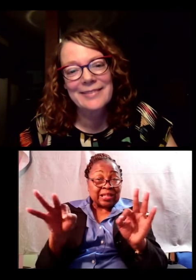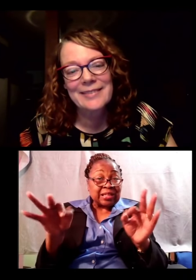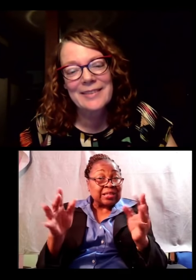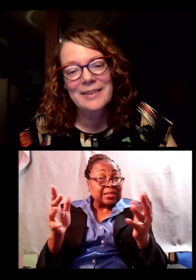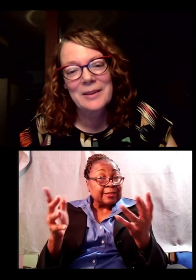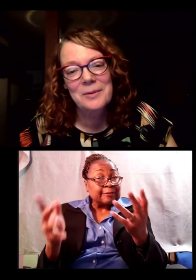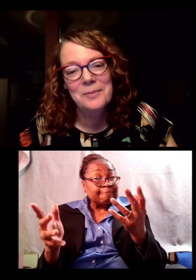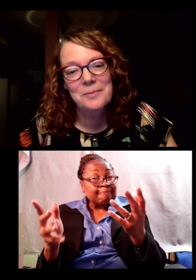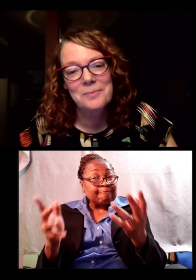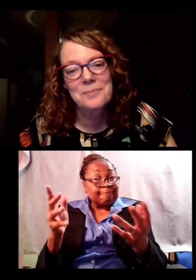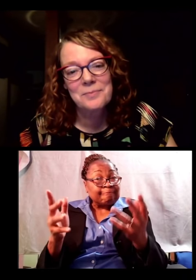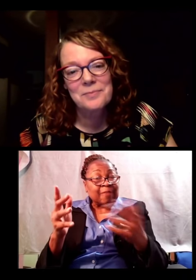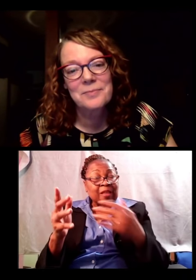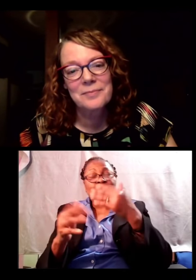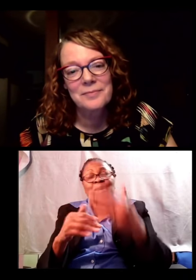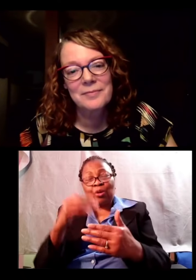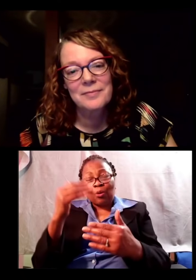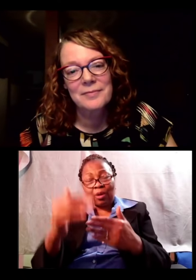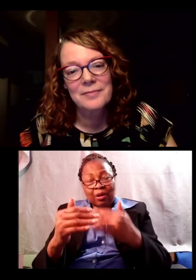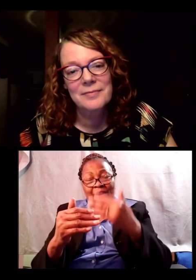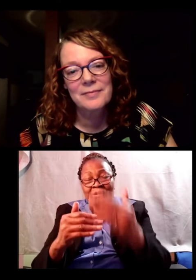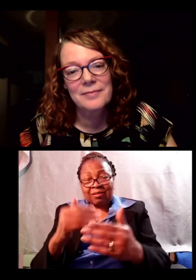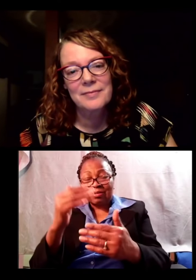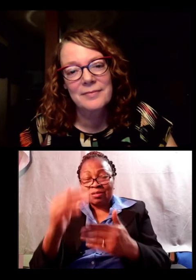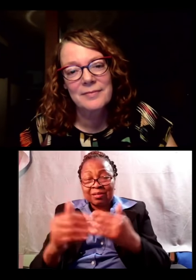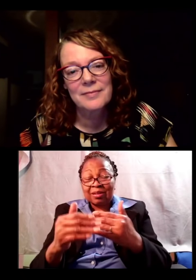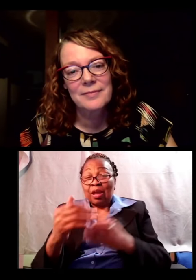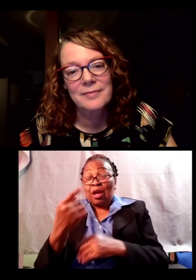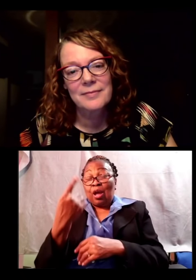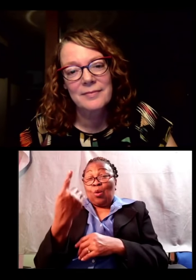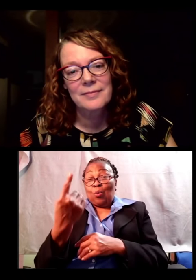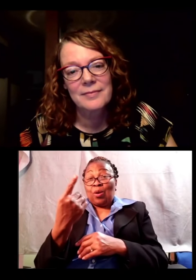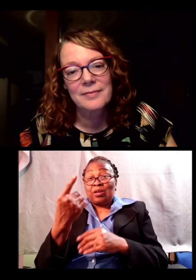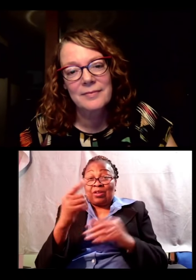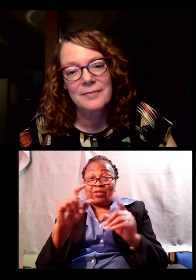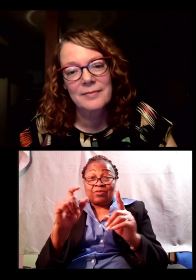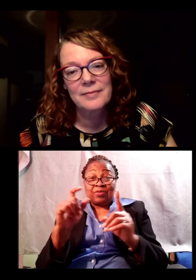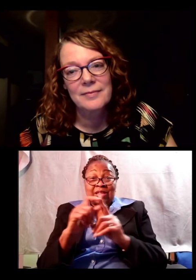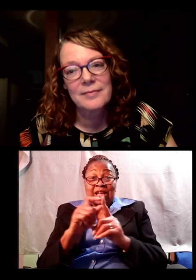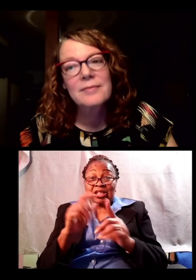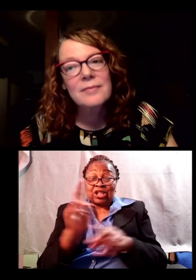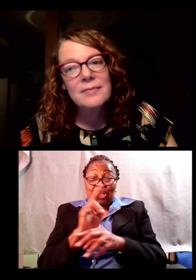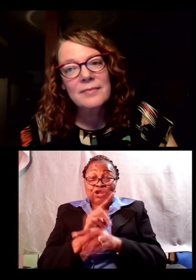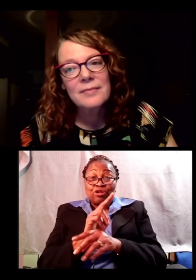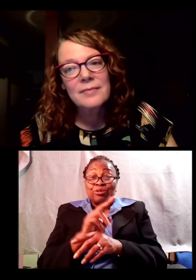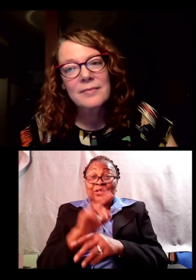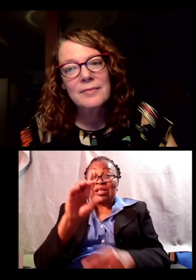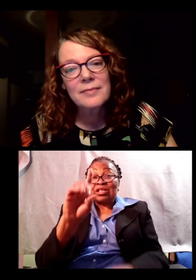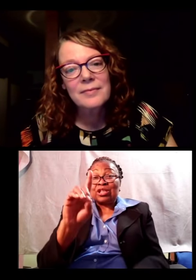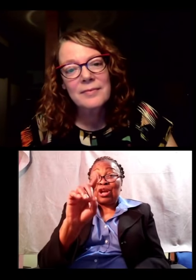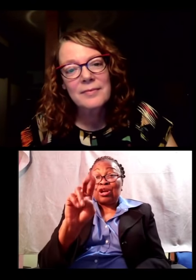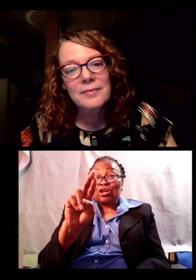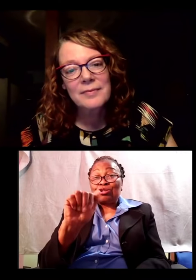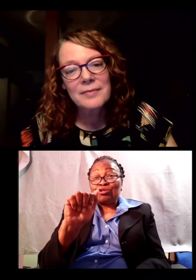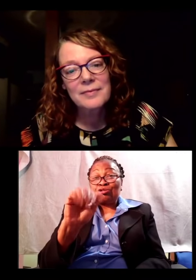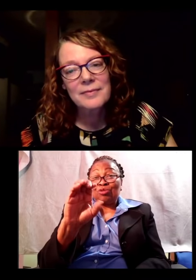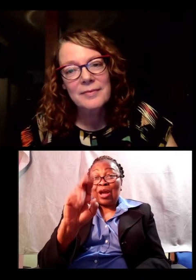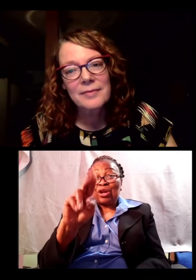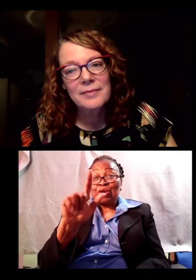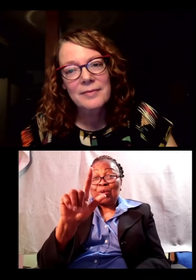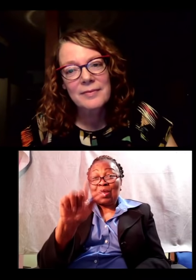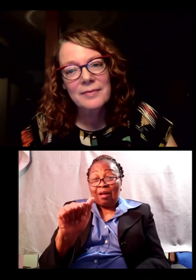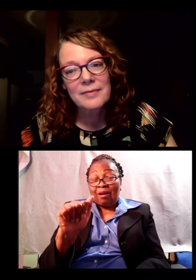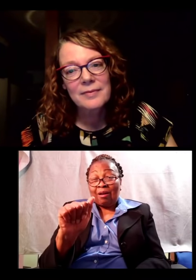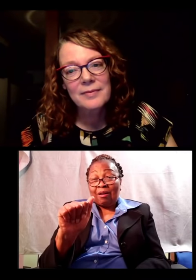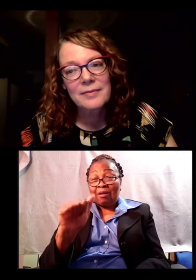And we go on from there. And one of the texts I use is Dracula. Why is that? Because